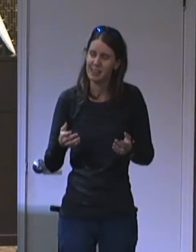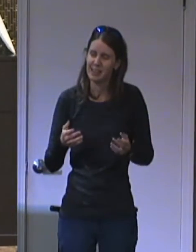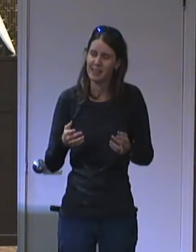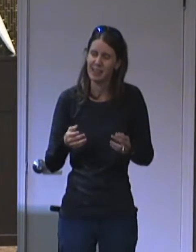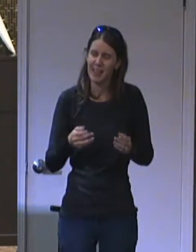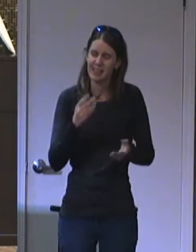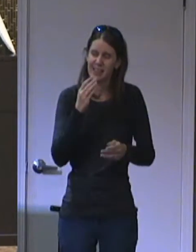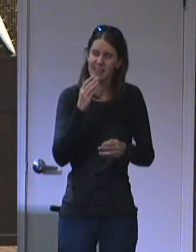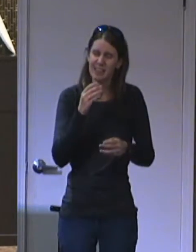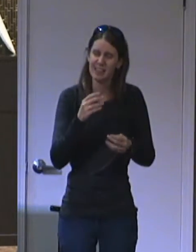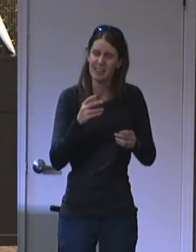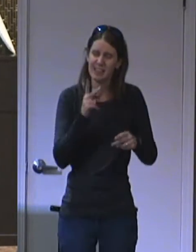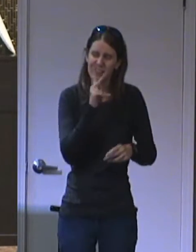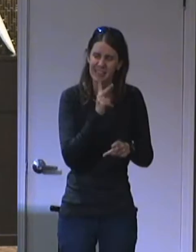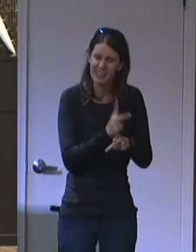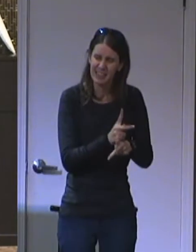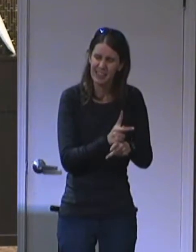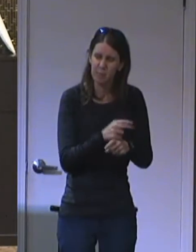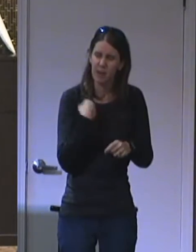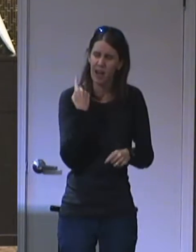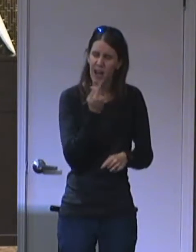weak, that keep us